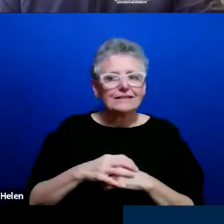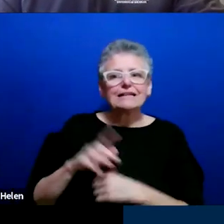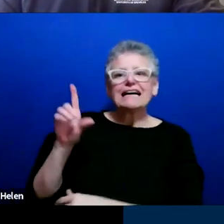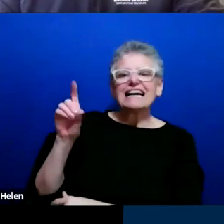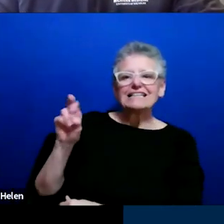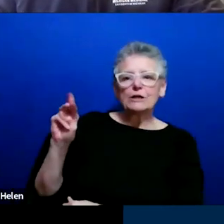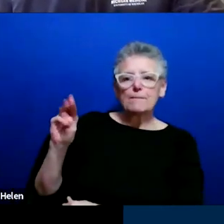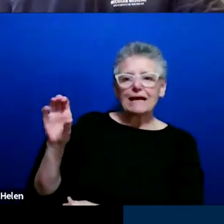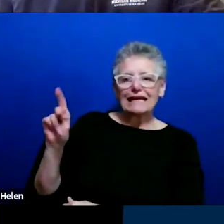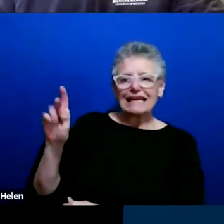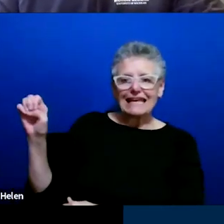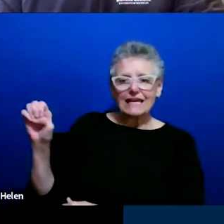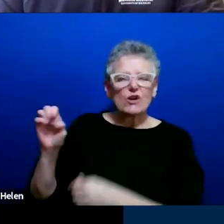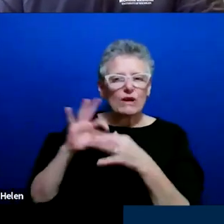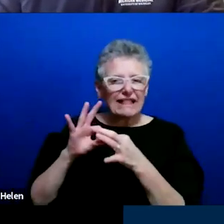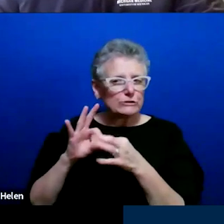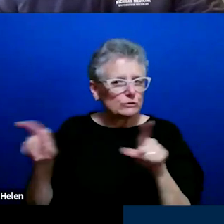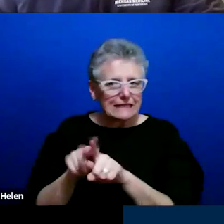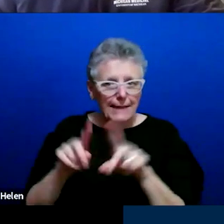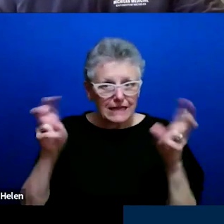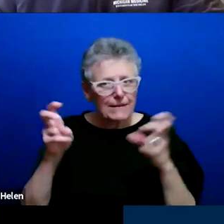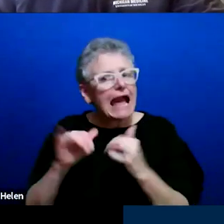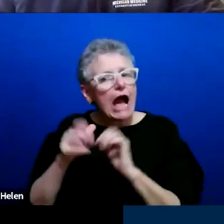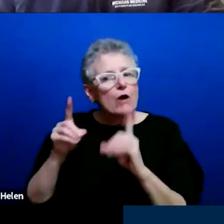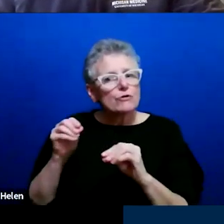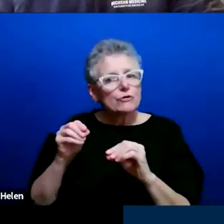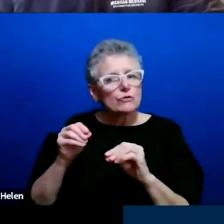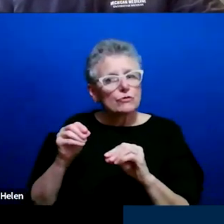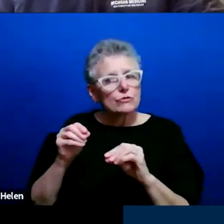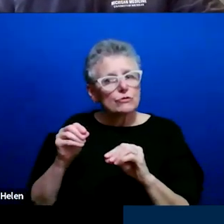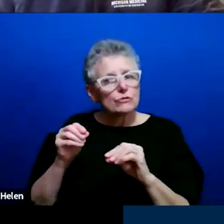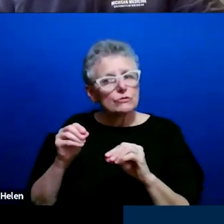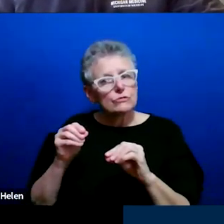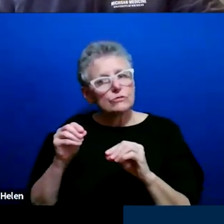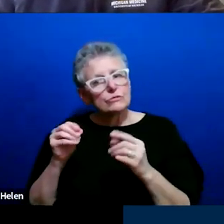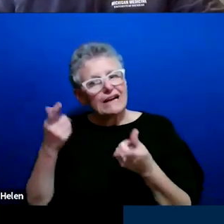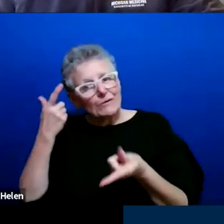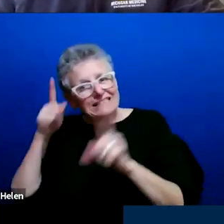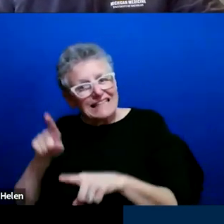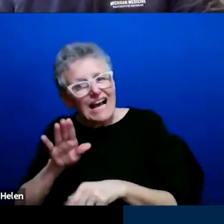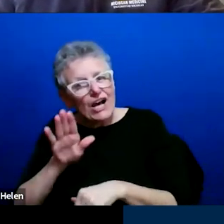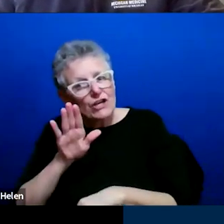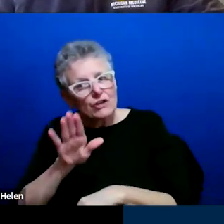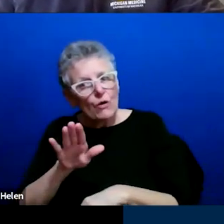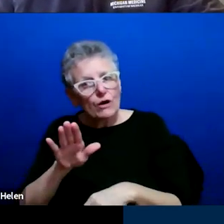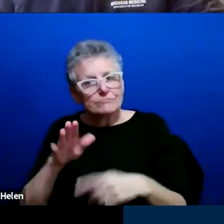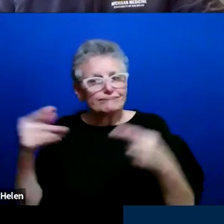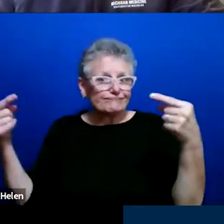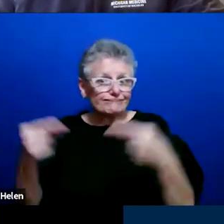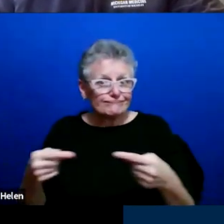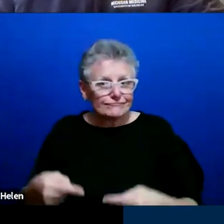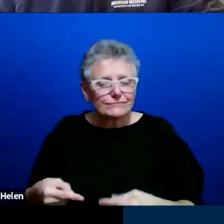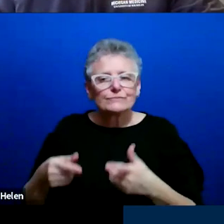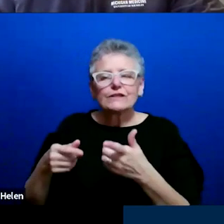this is also related to this topic. So how do you reconcile your answer to the last question with emphasizing urgency